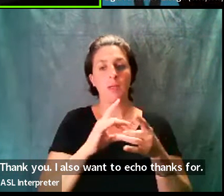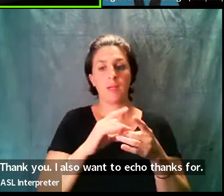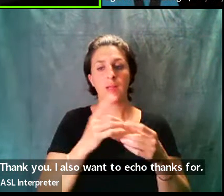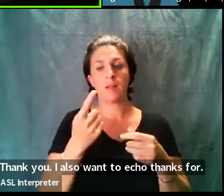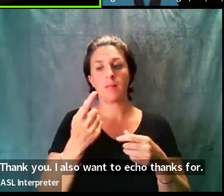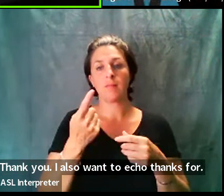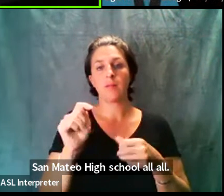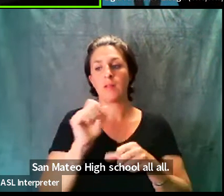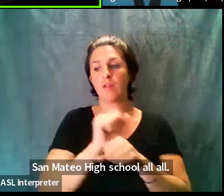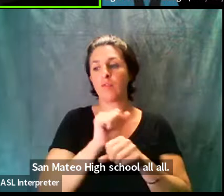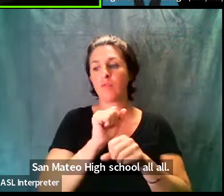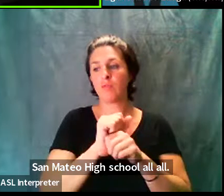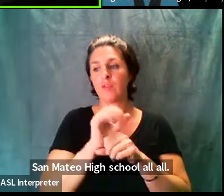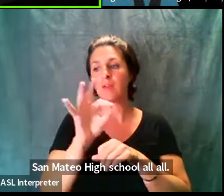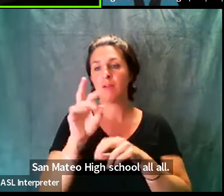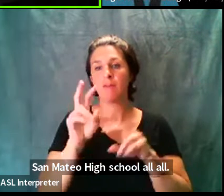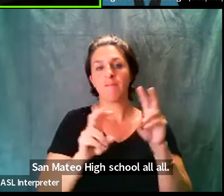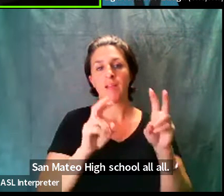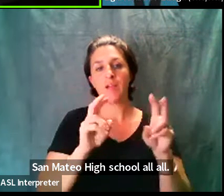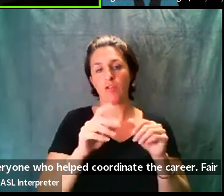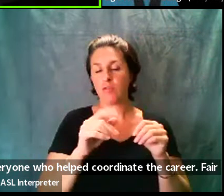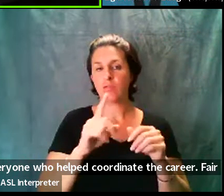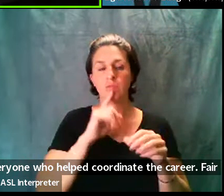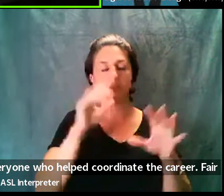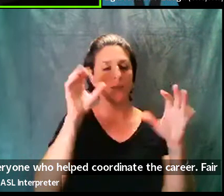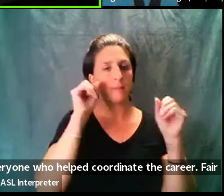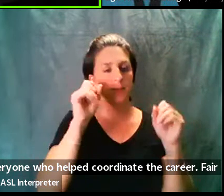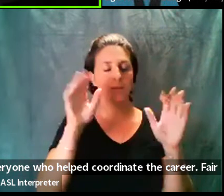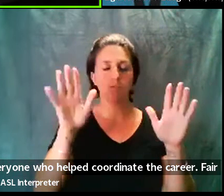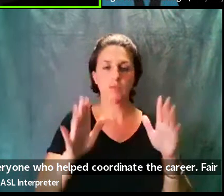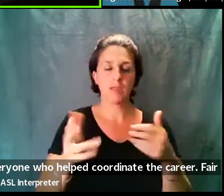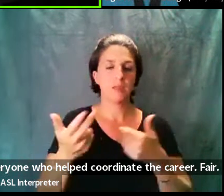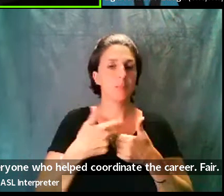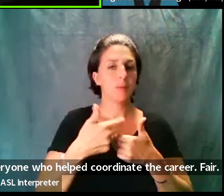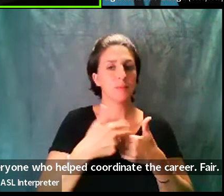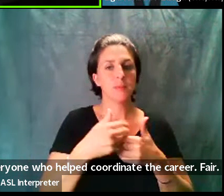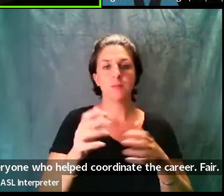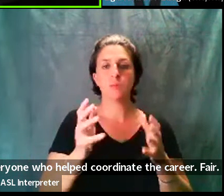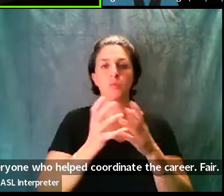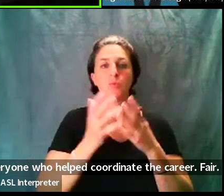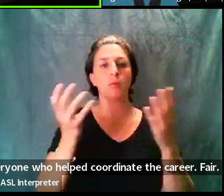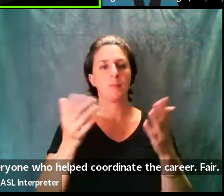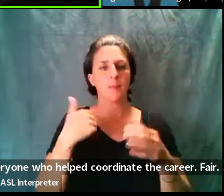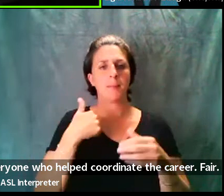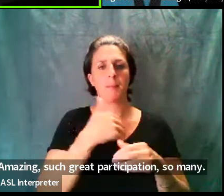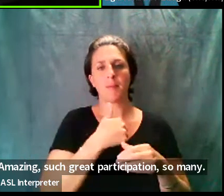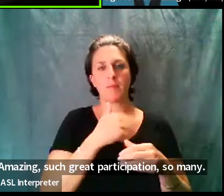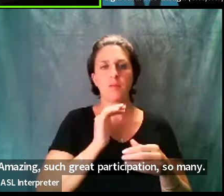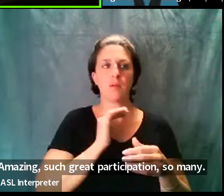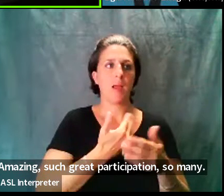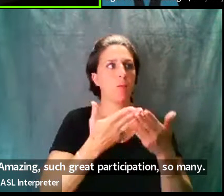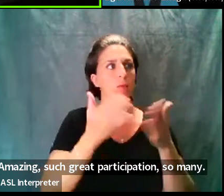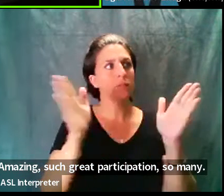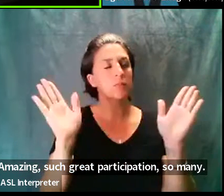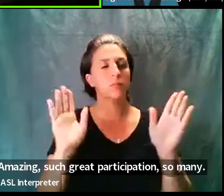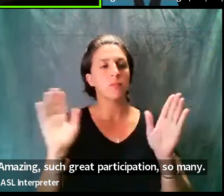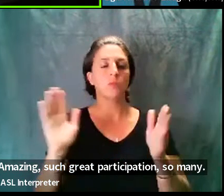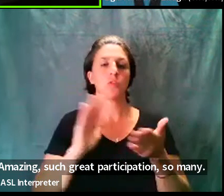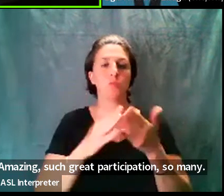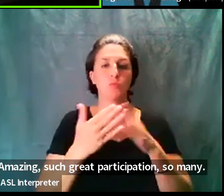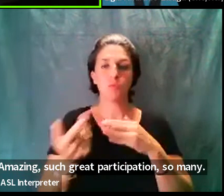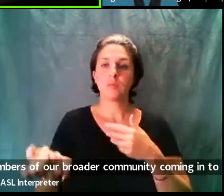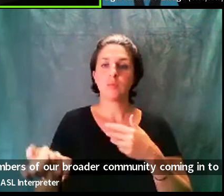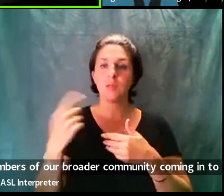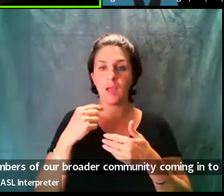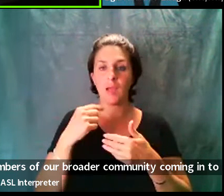fair. Amazing, such great participation, so many members of our broader community coming in to support our students